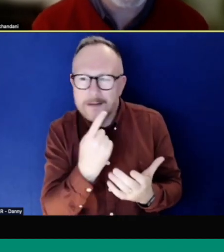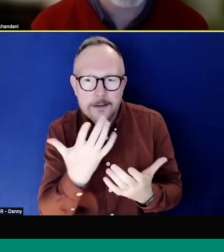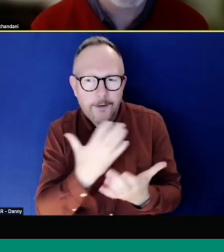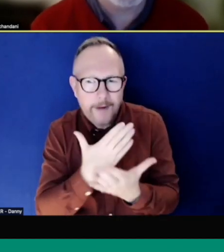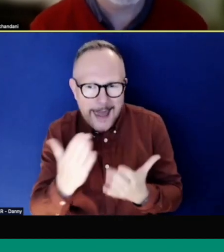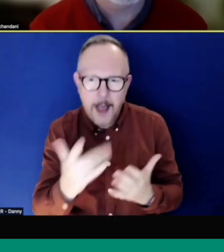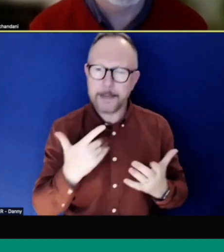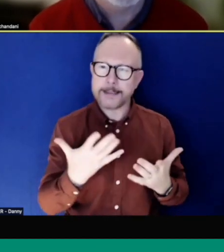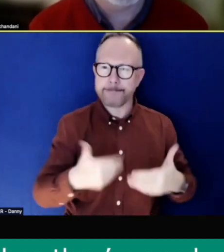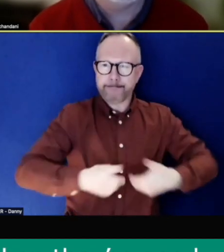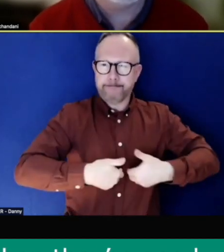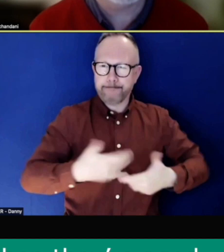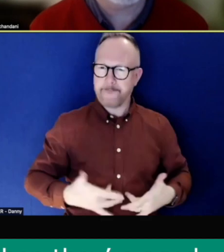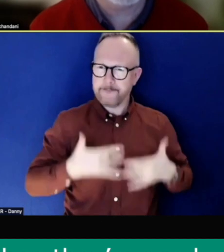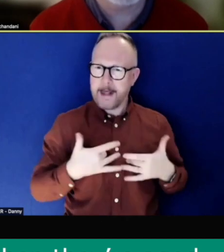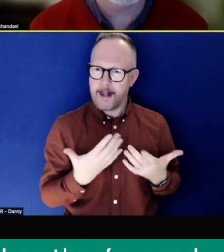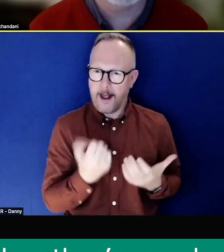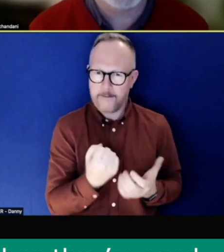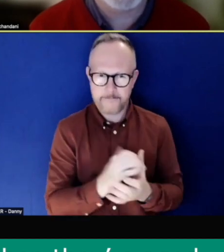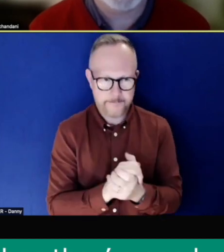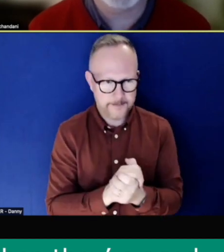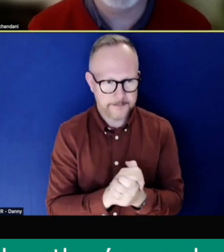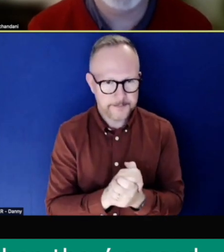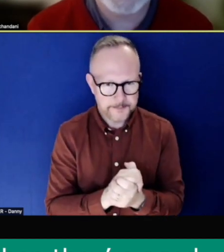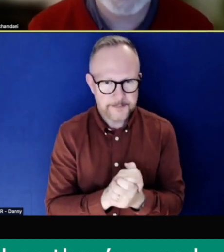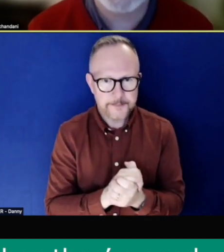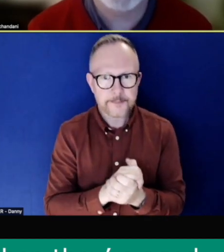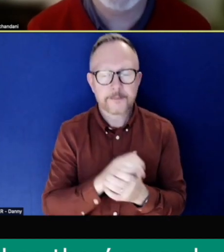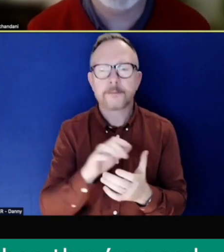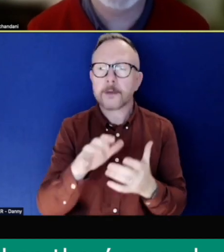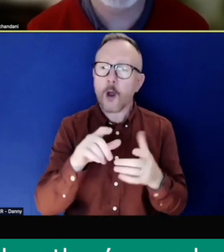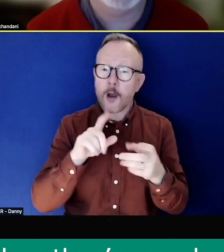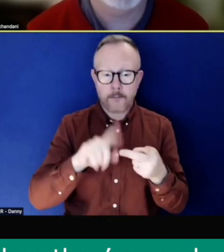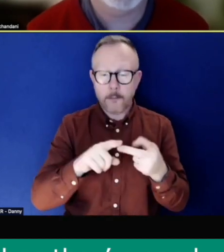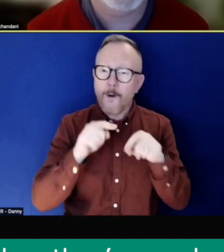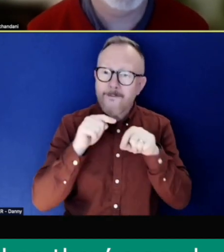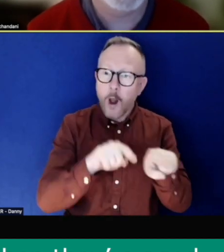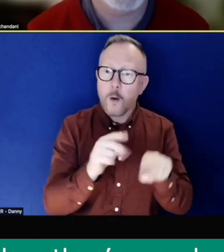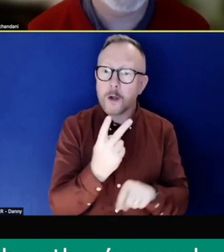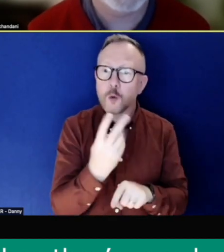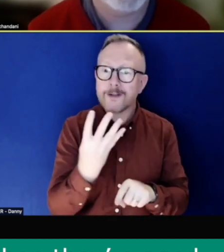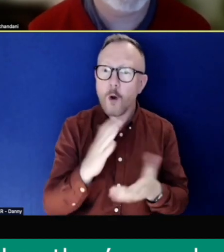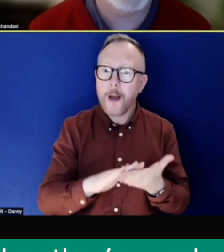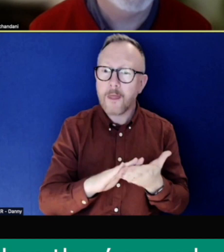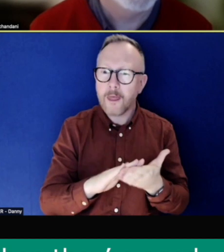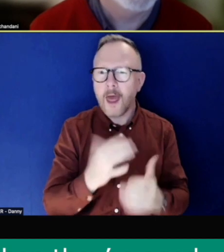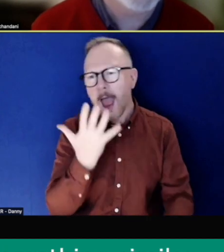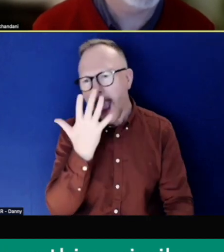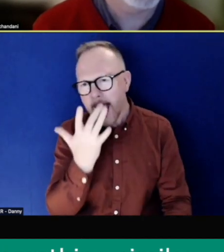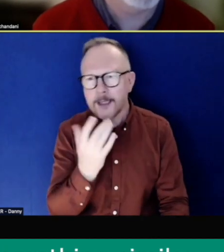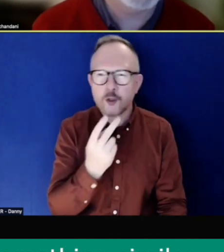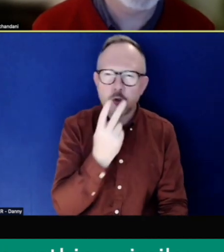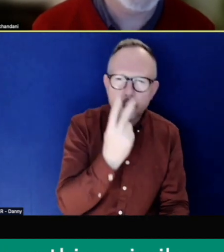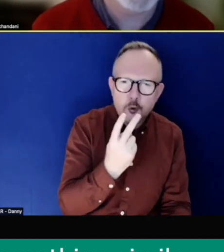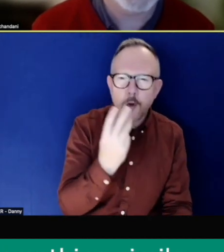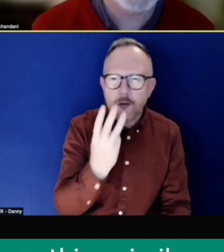on to the next slide, please. And then we followed up these children 24 months later when they're aged 3 and 4. And what you see here are, I've